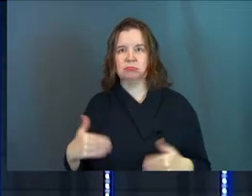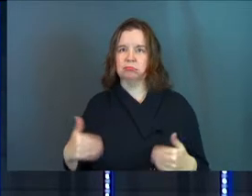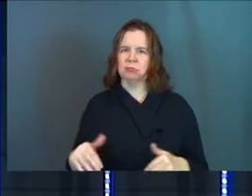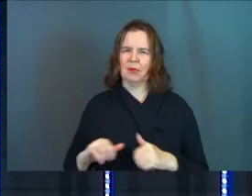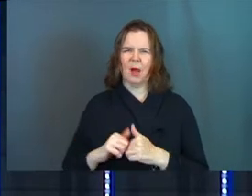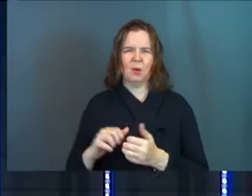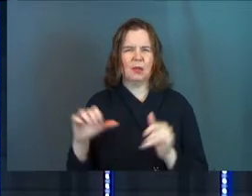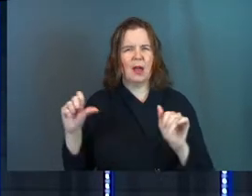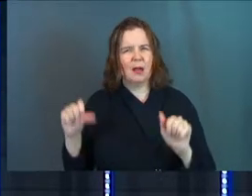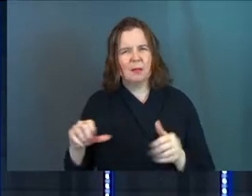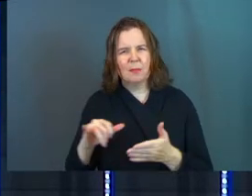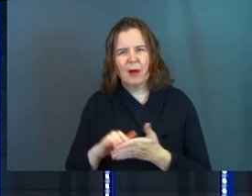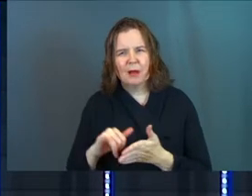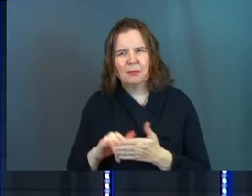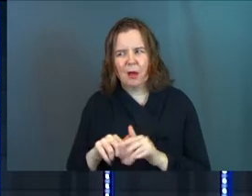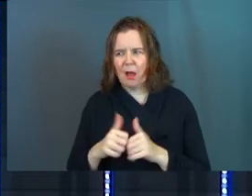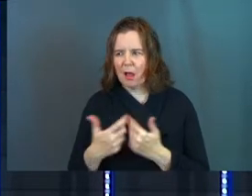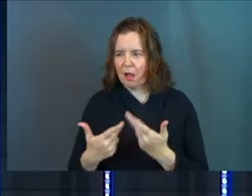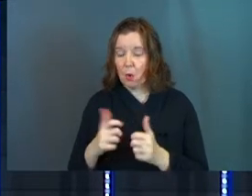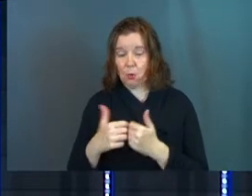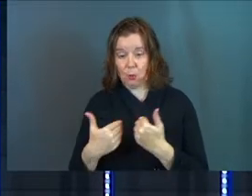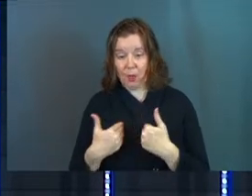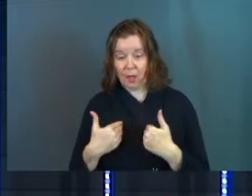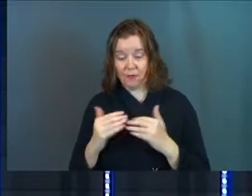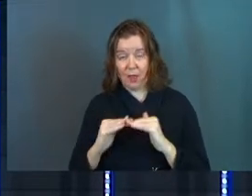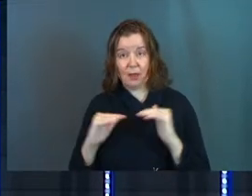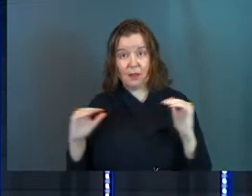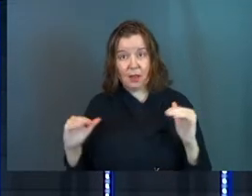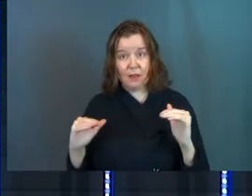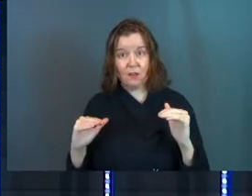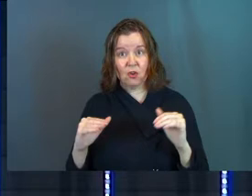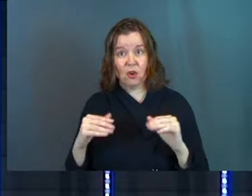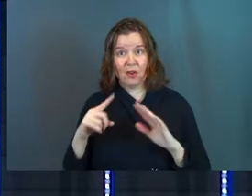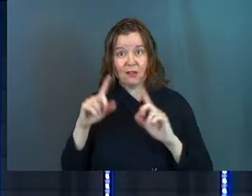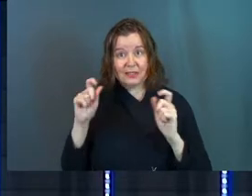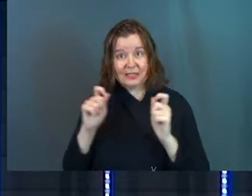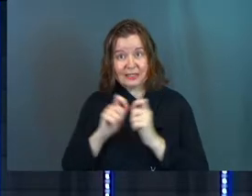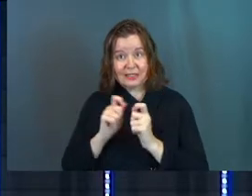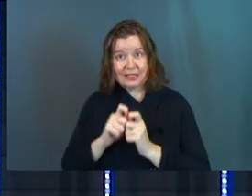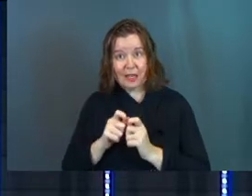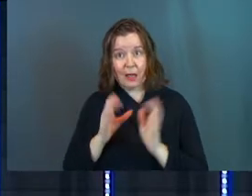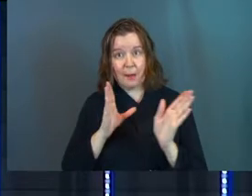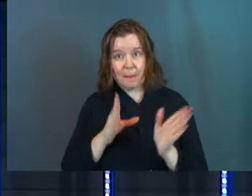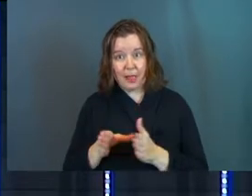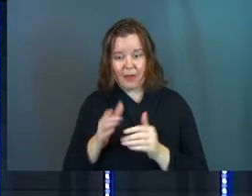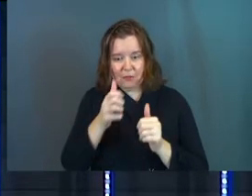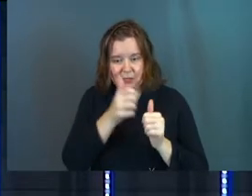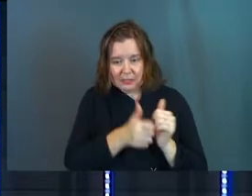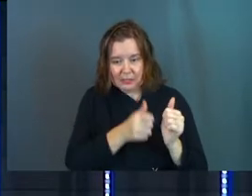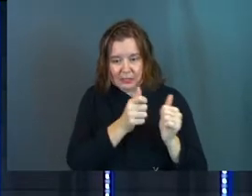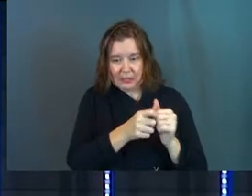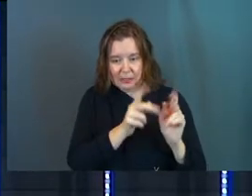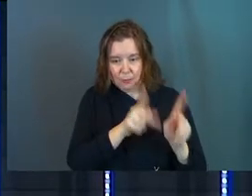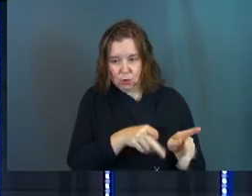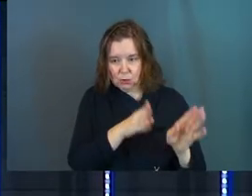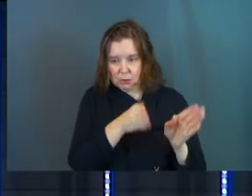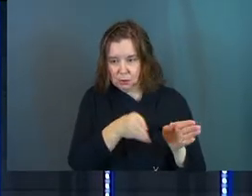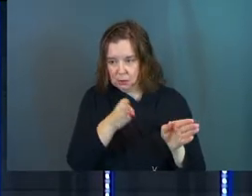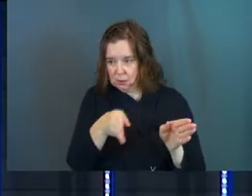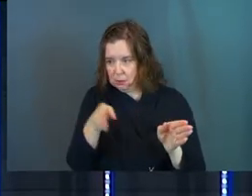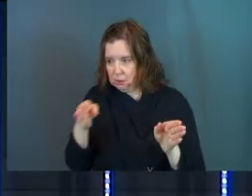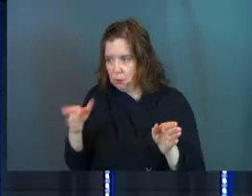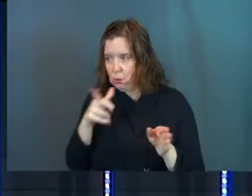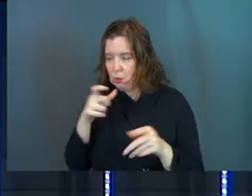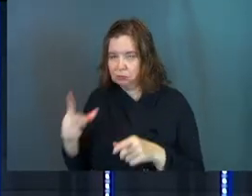even possible? How do you have that level of a detailed plan for every single man, woman,